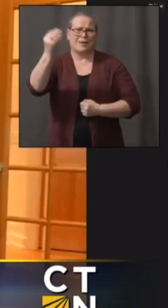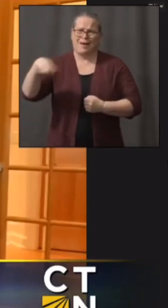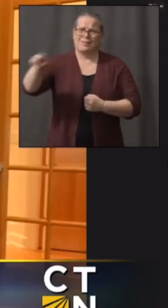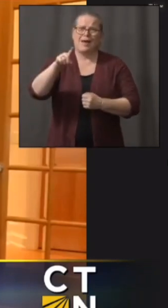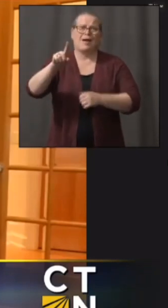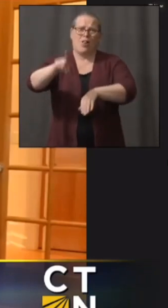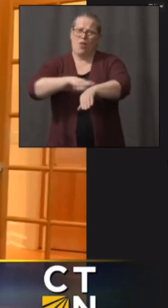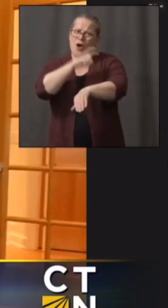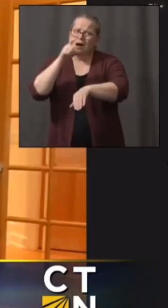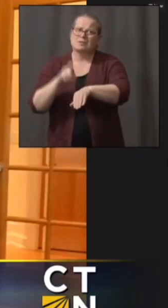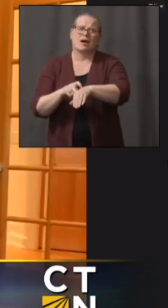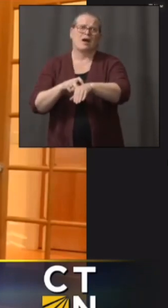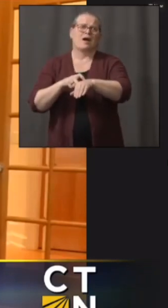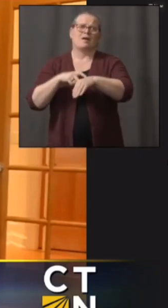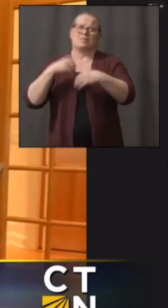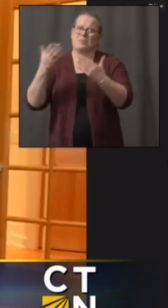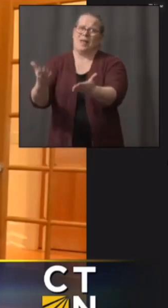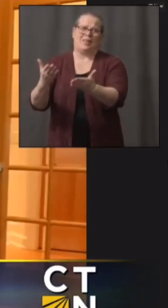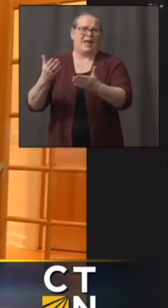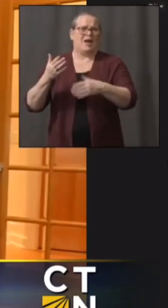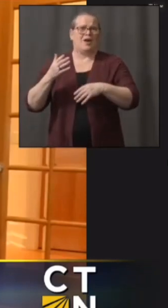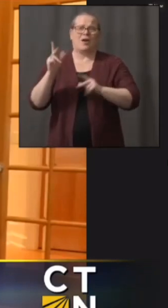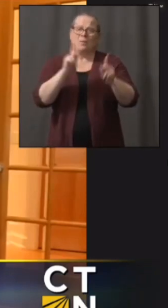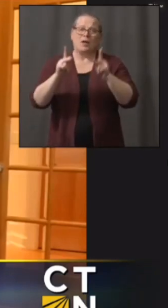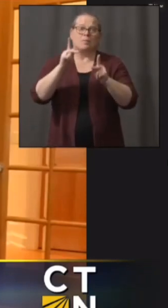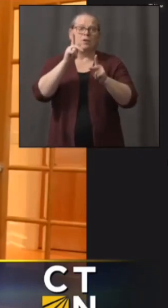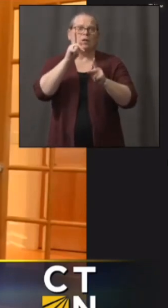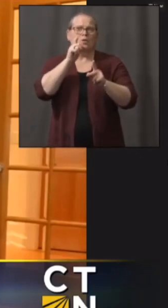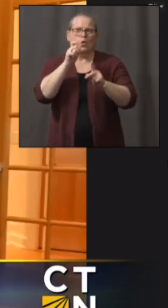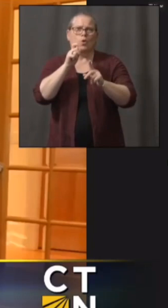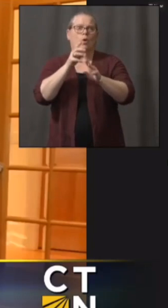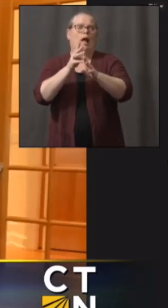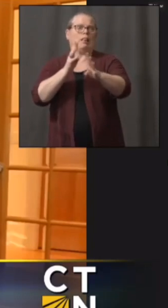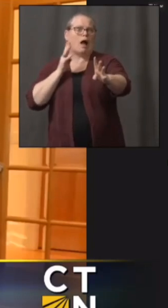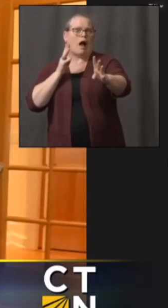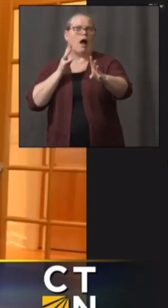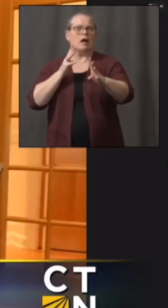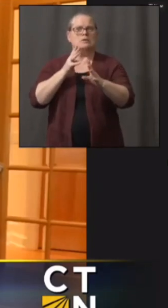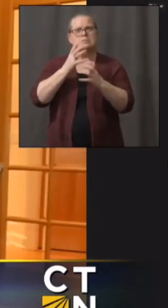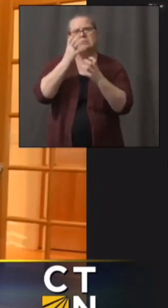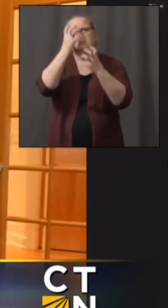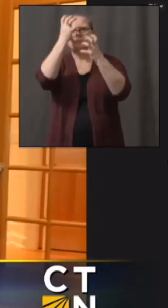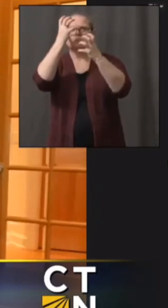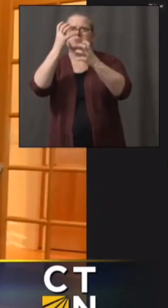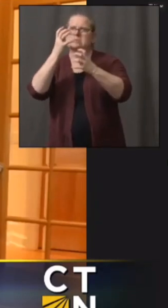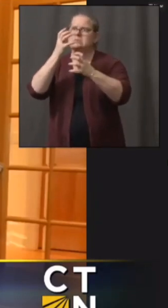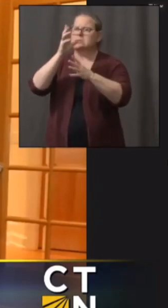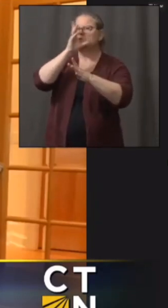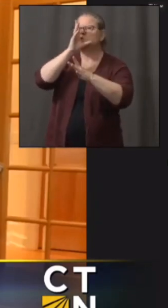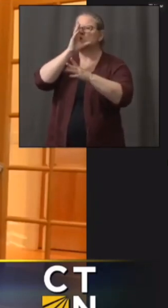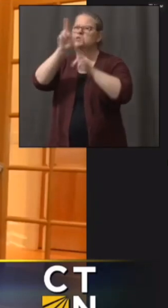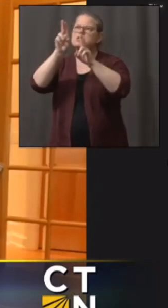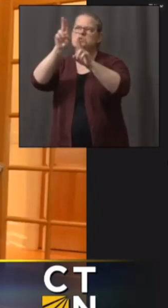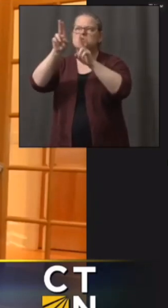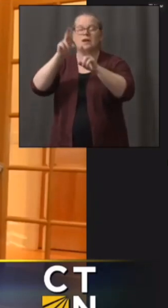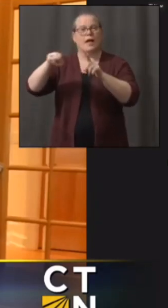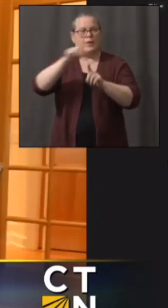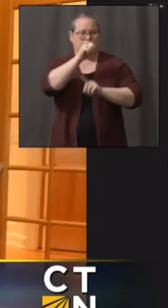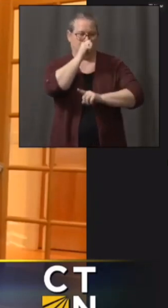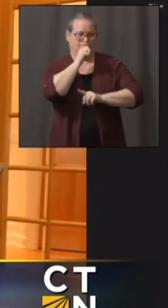getting tired. They're taking abuse from some people who are waiting in line. So I encourage everyone to actually express their thanks to those folks who are out there every